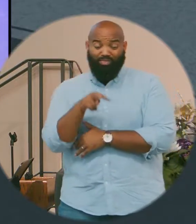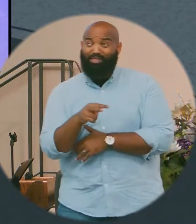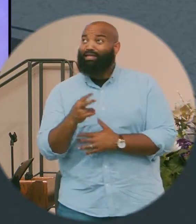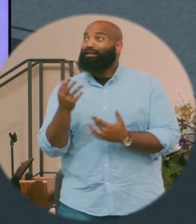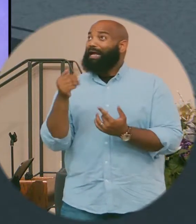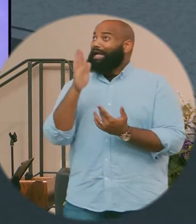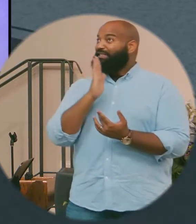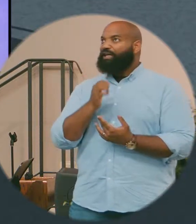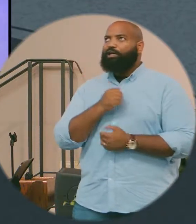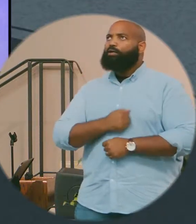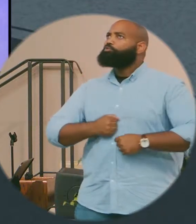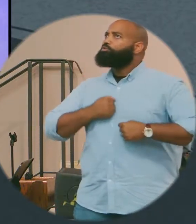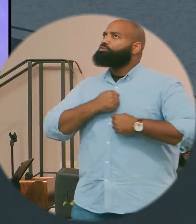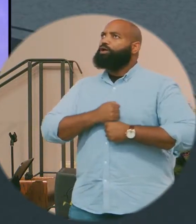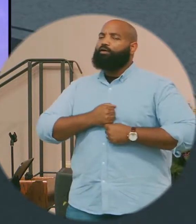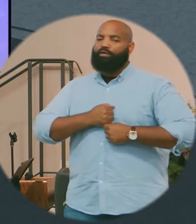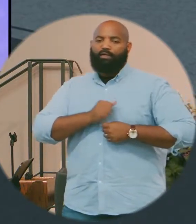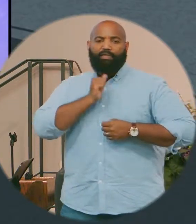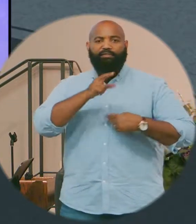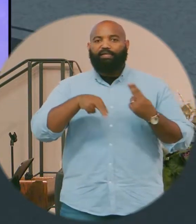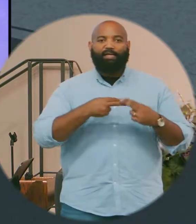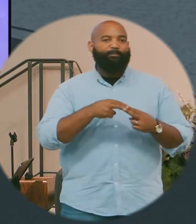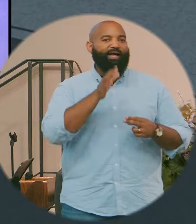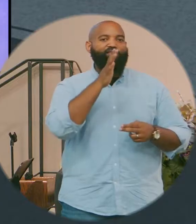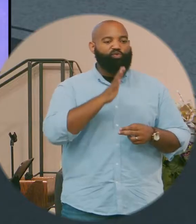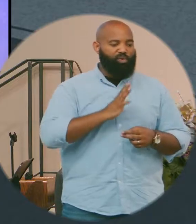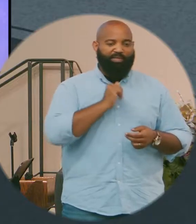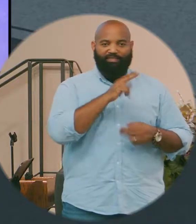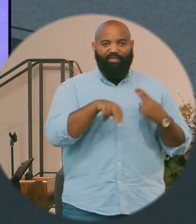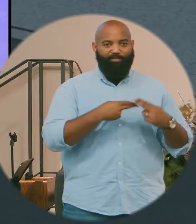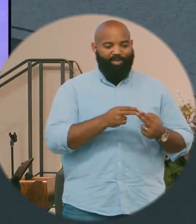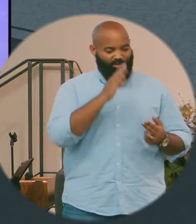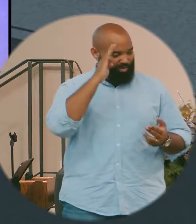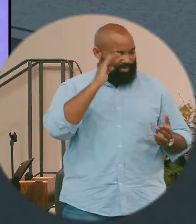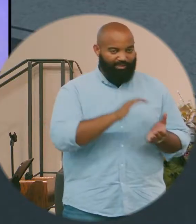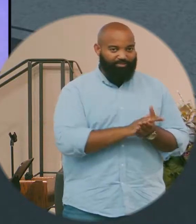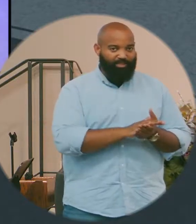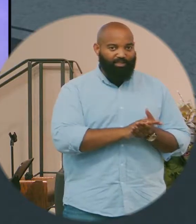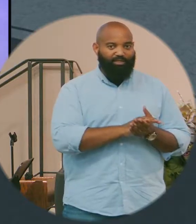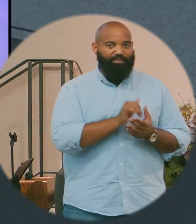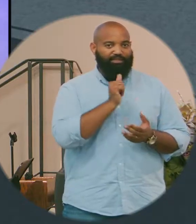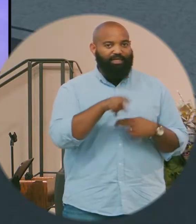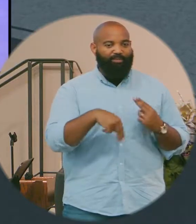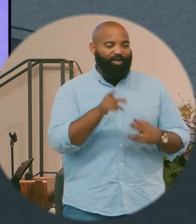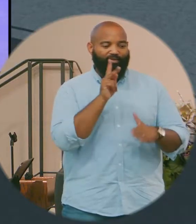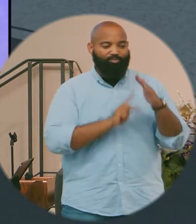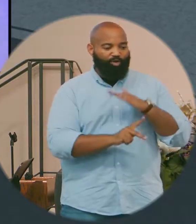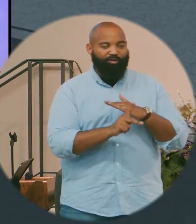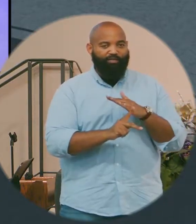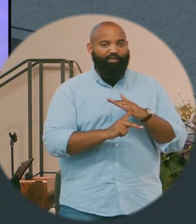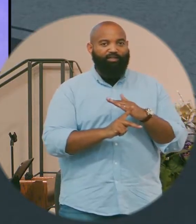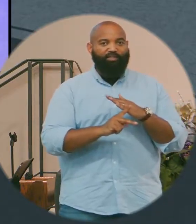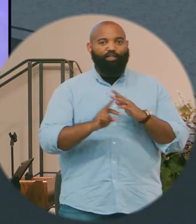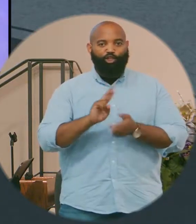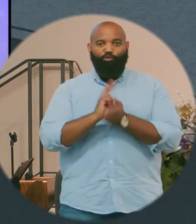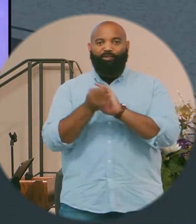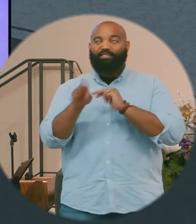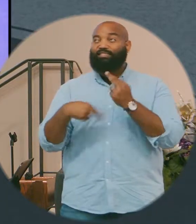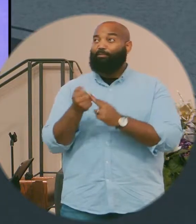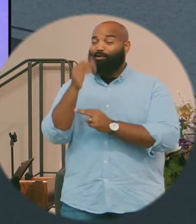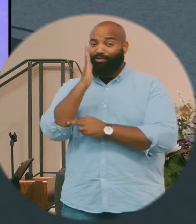It wasn't about Bathsheba. It was all about God. And I think there's some things that we need to admit